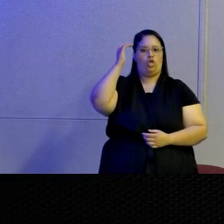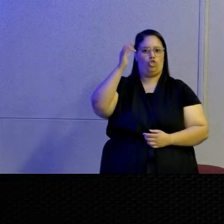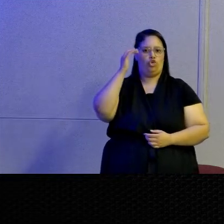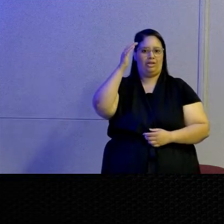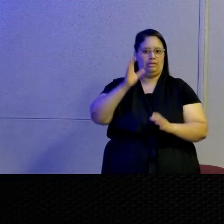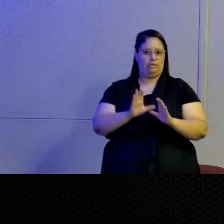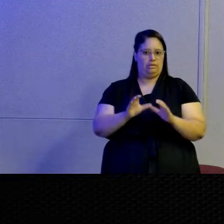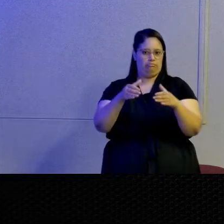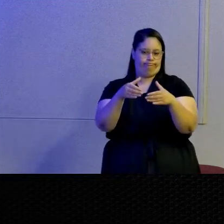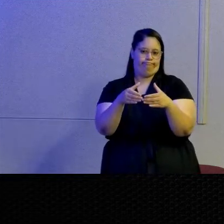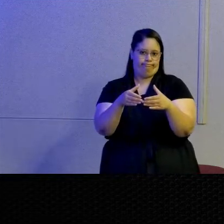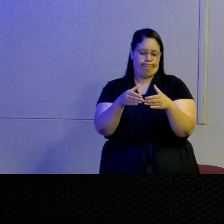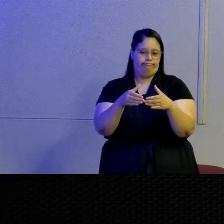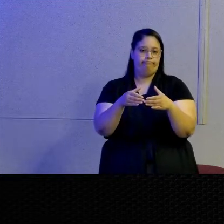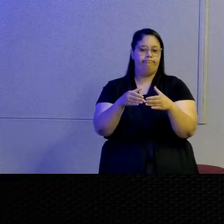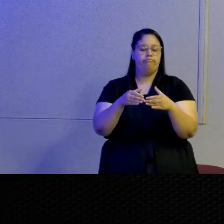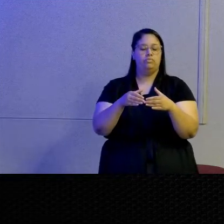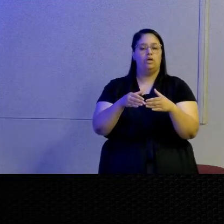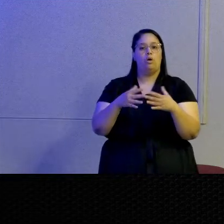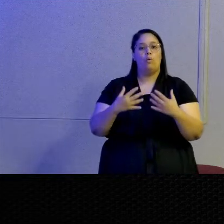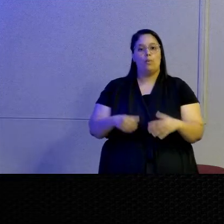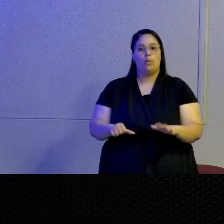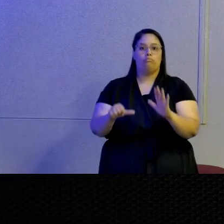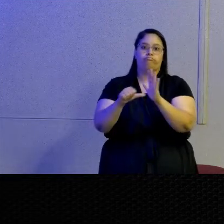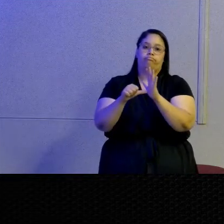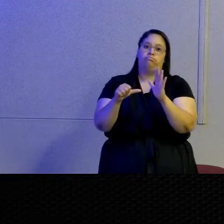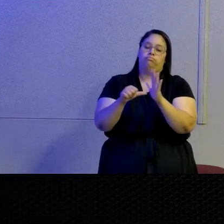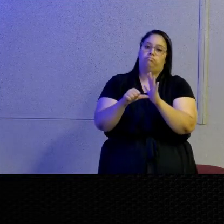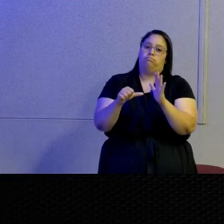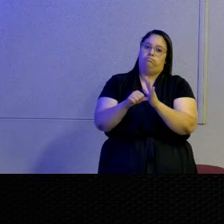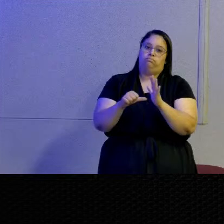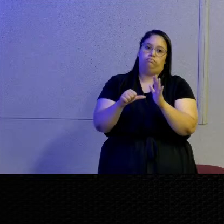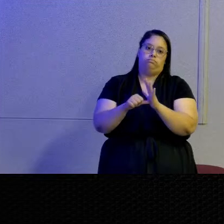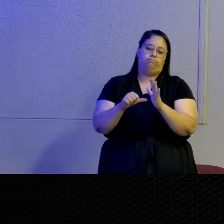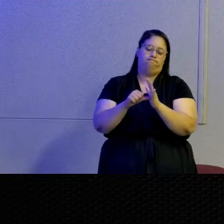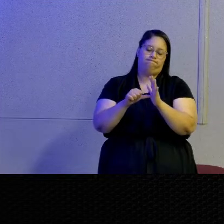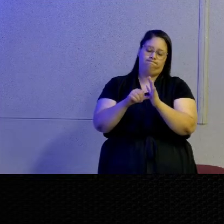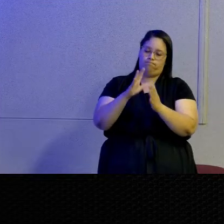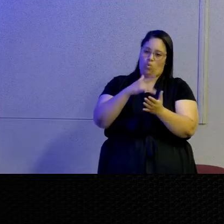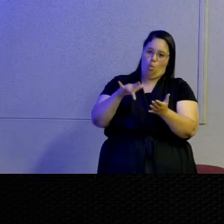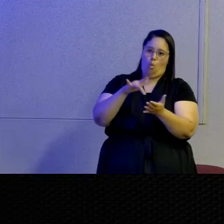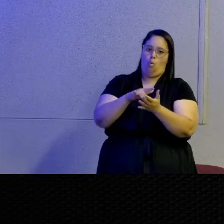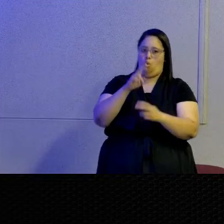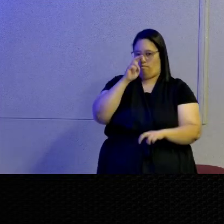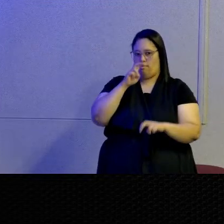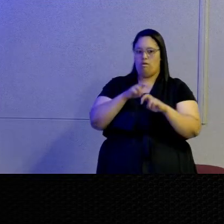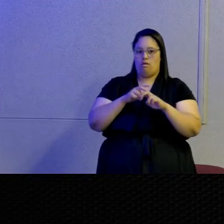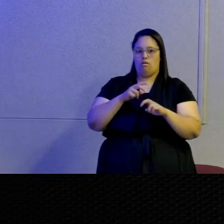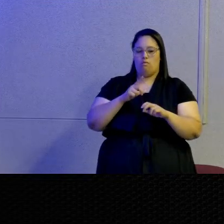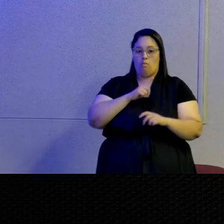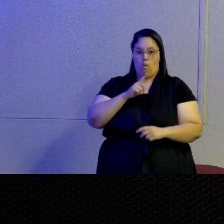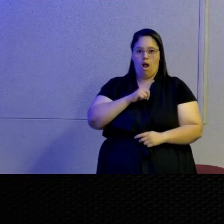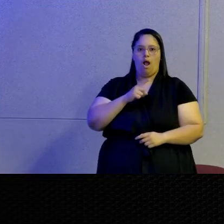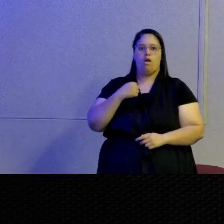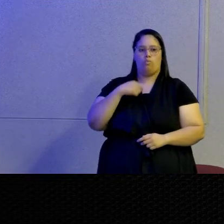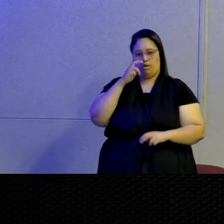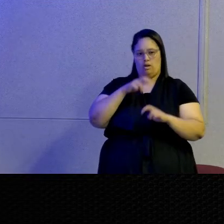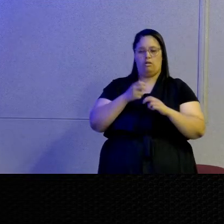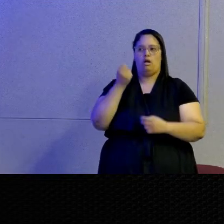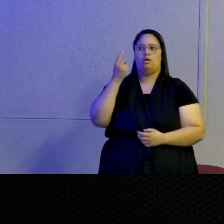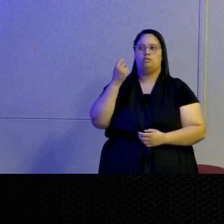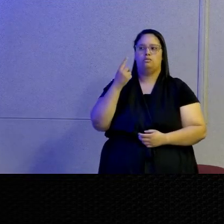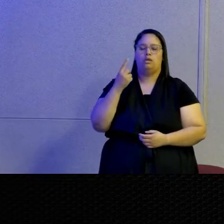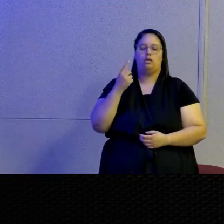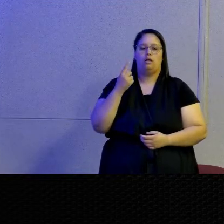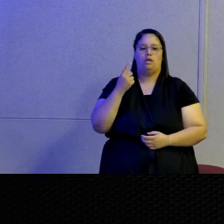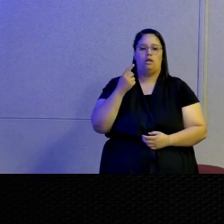division, which is very fundamental and core to understand